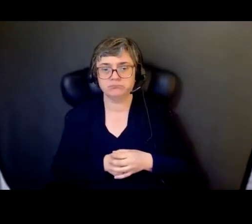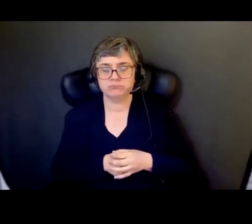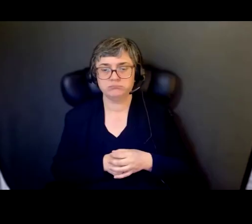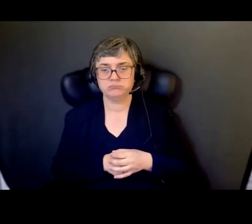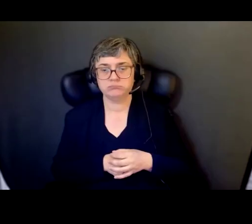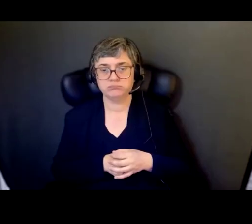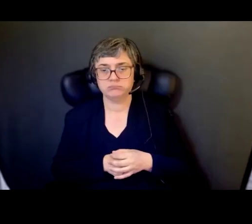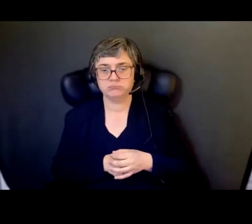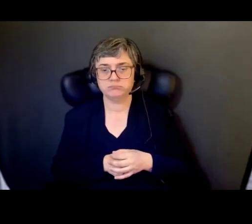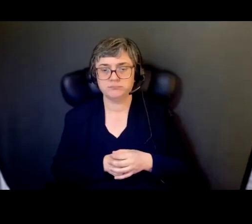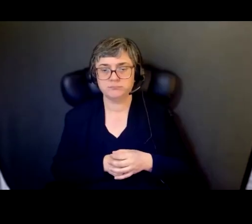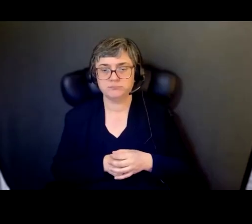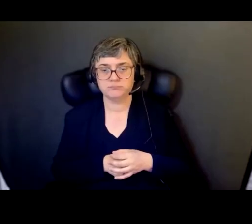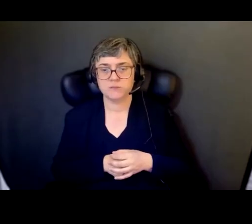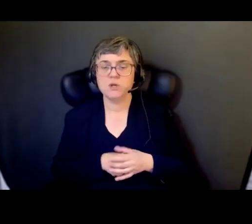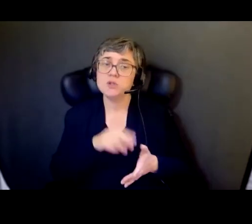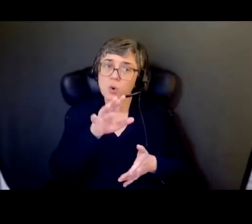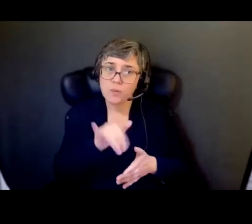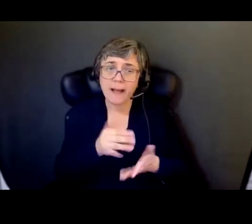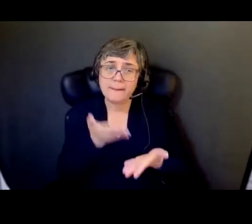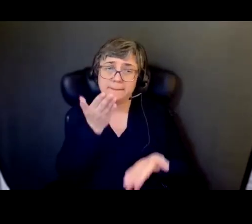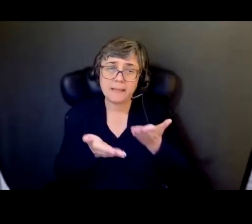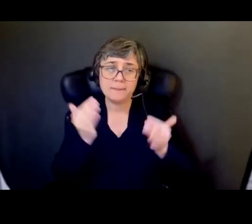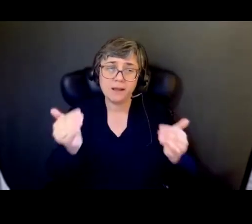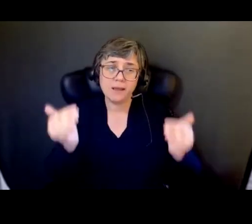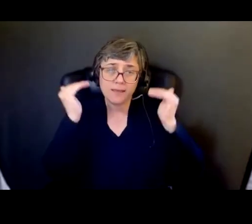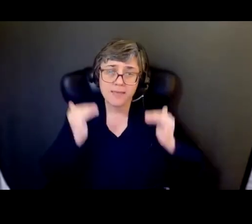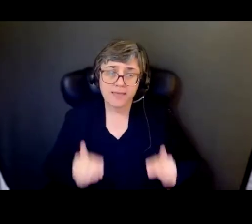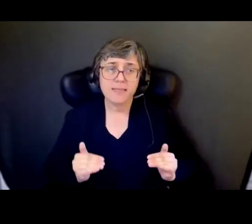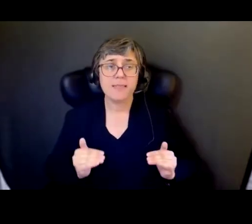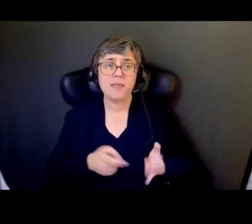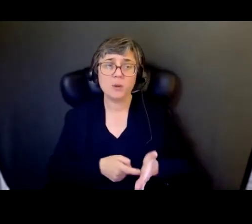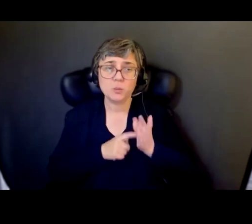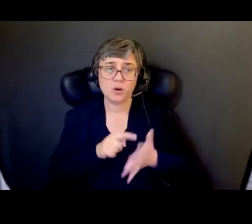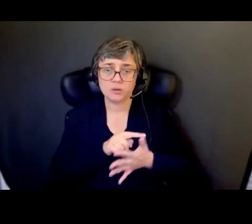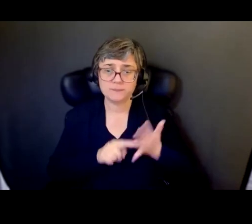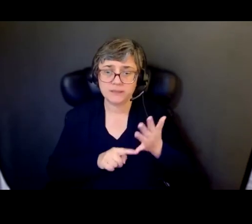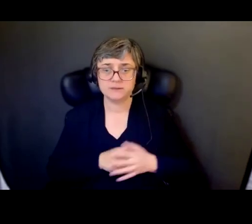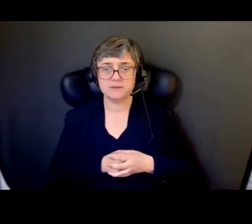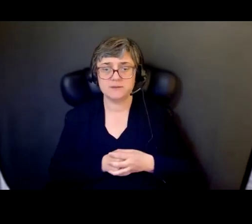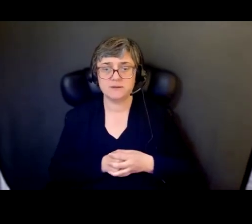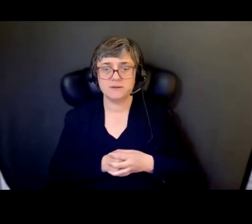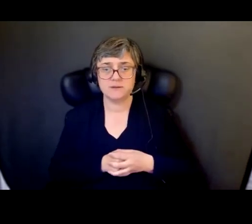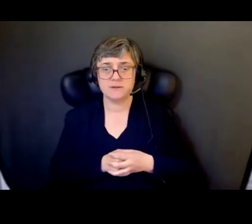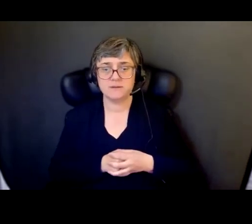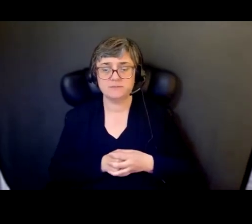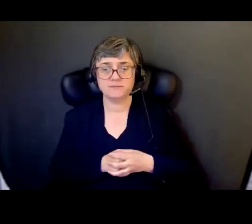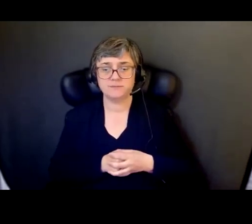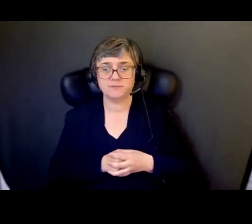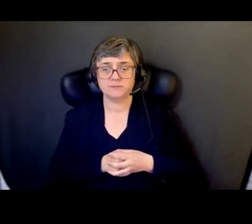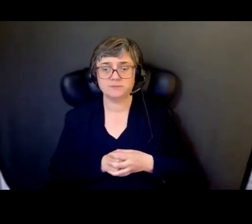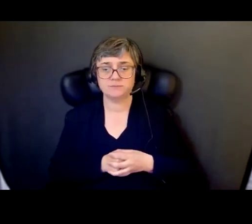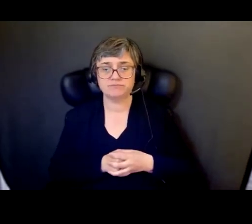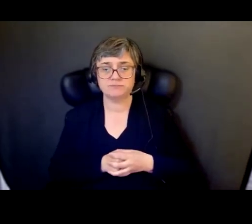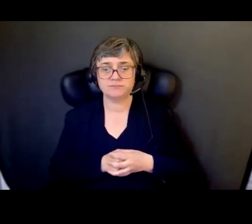actually intended to cause their partner to fear for their safety, not just that they were reckless as to whether